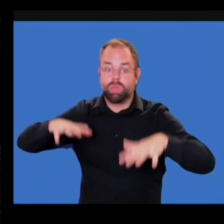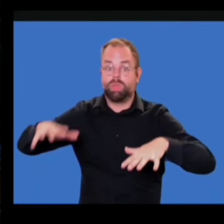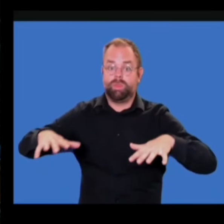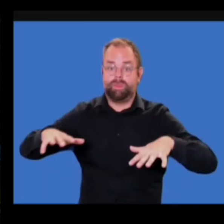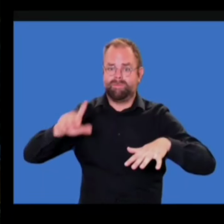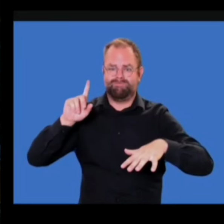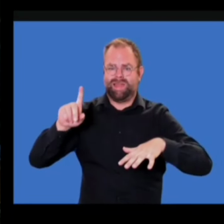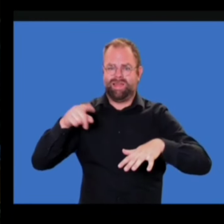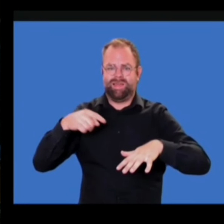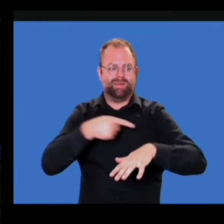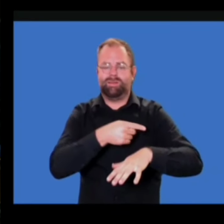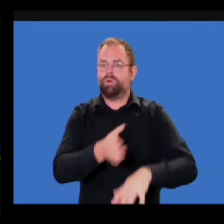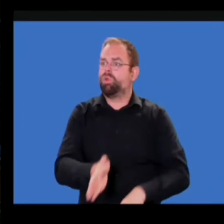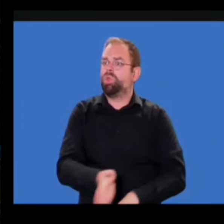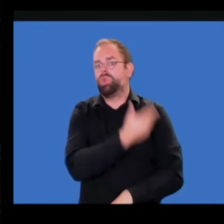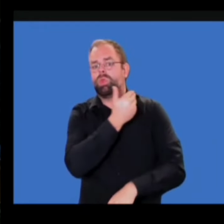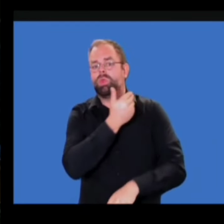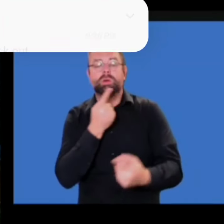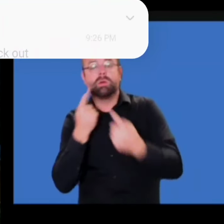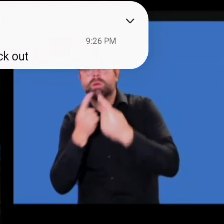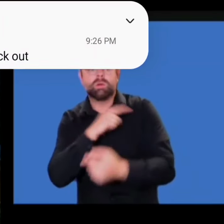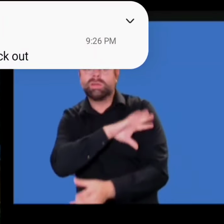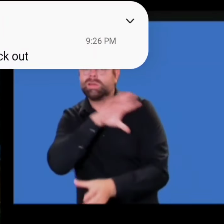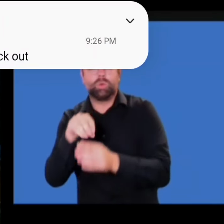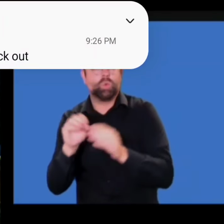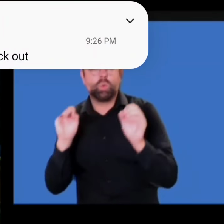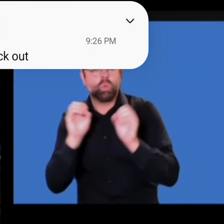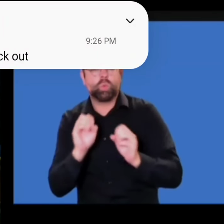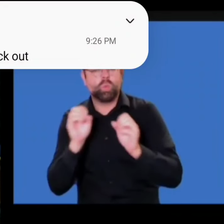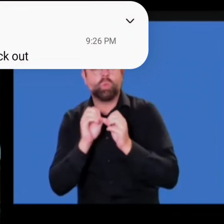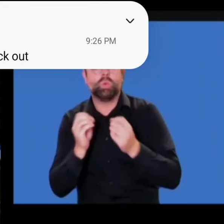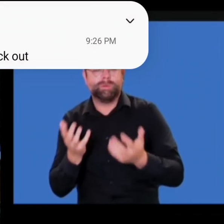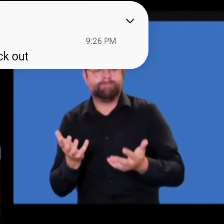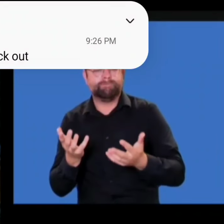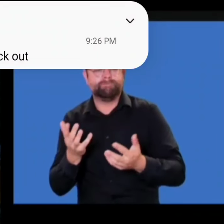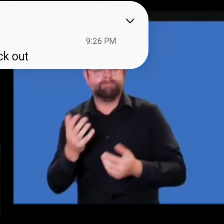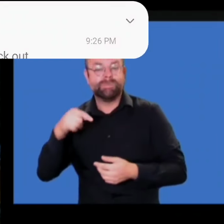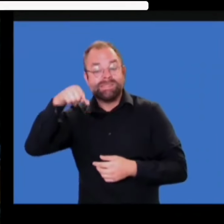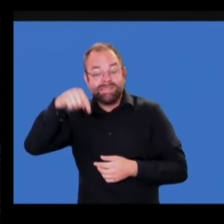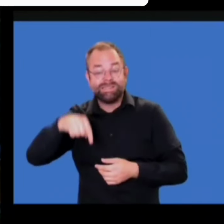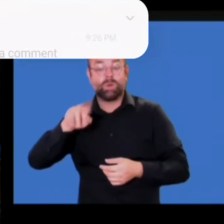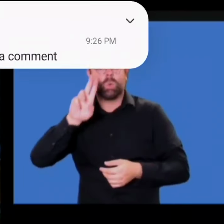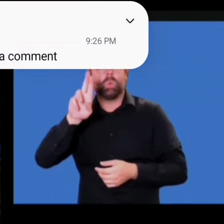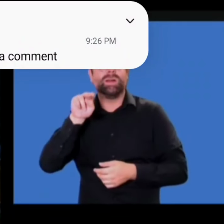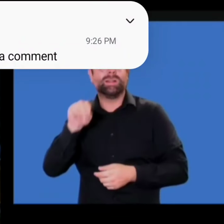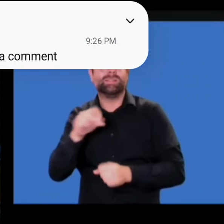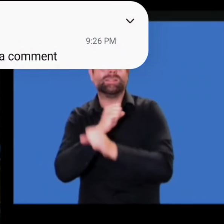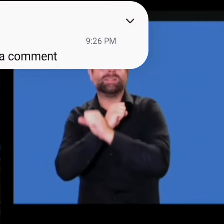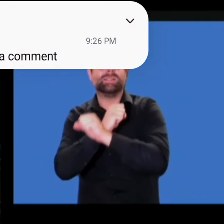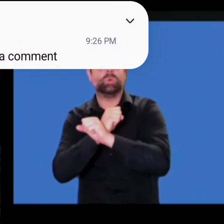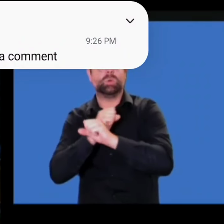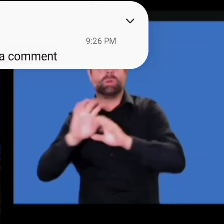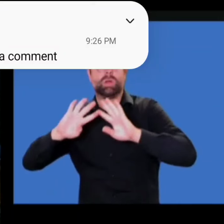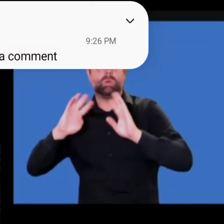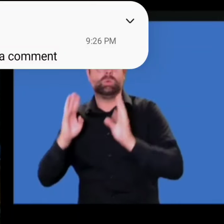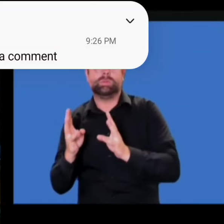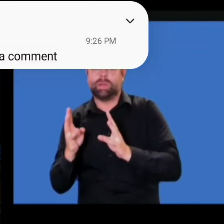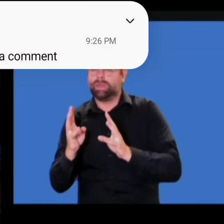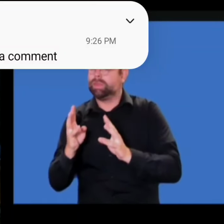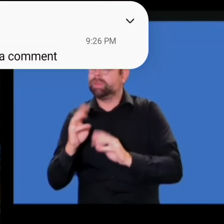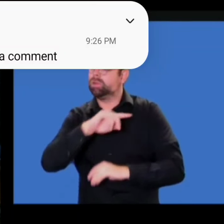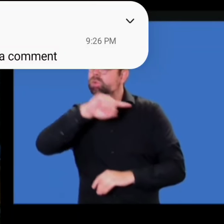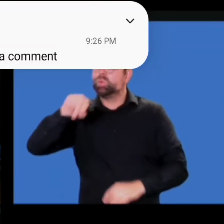longer reflects the geopolitical realities of the 21st century. The Security